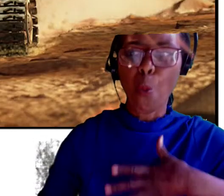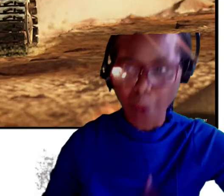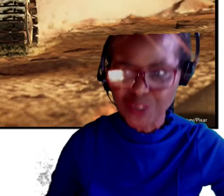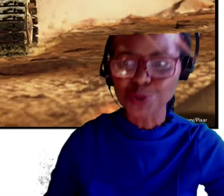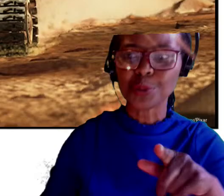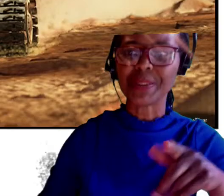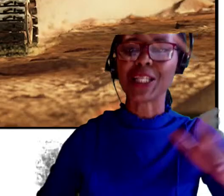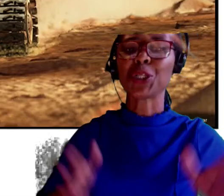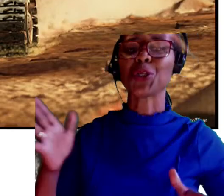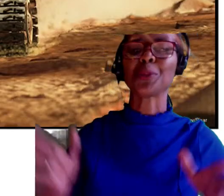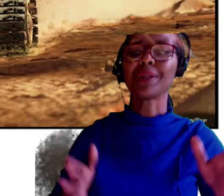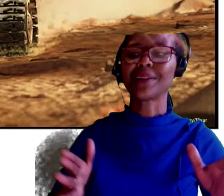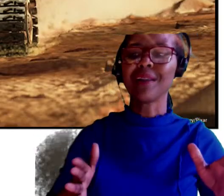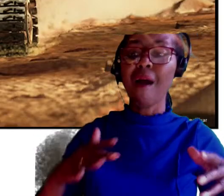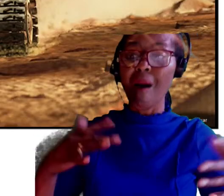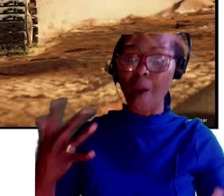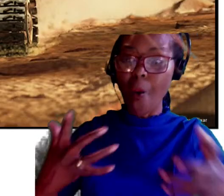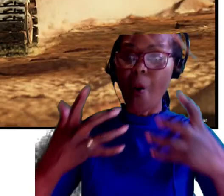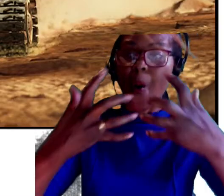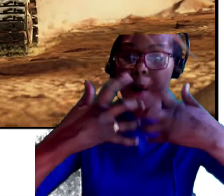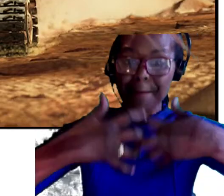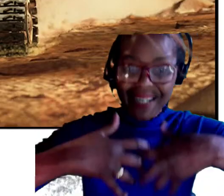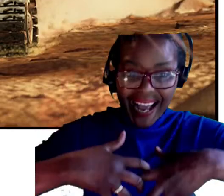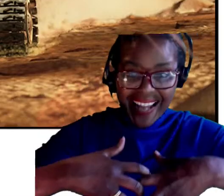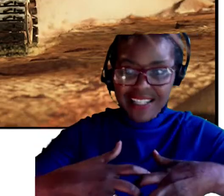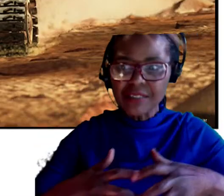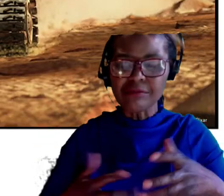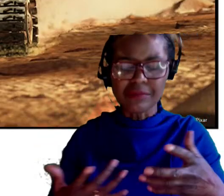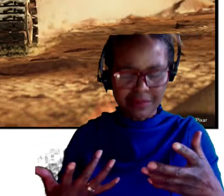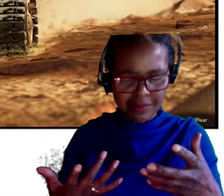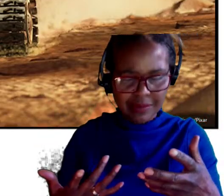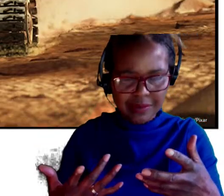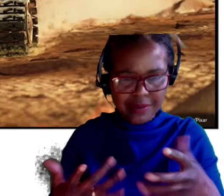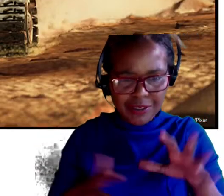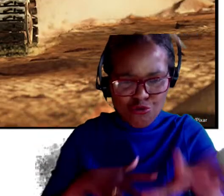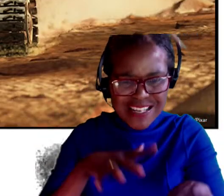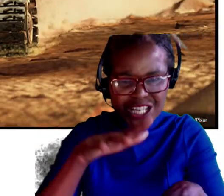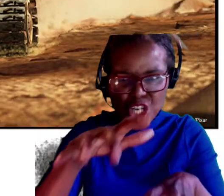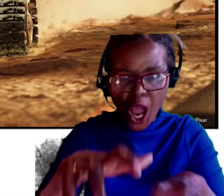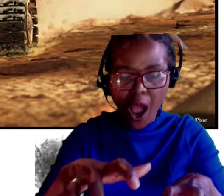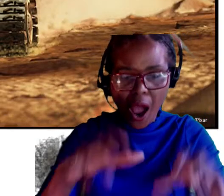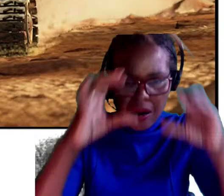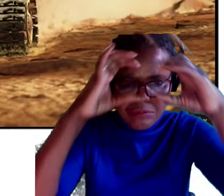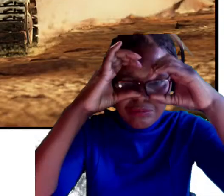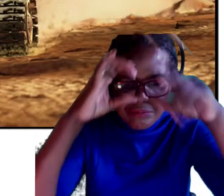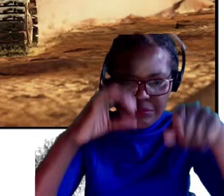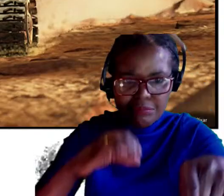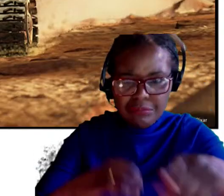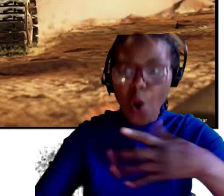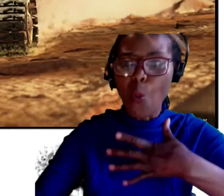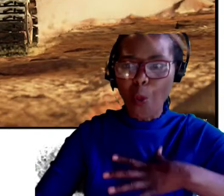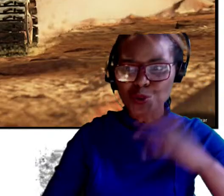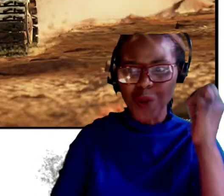have a soul because we suspect exactly the same description applies to ourselves.